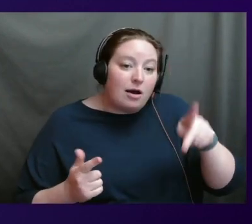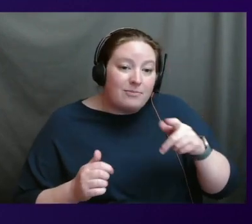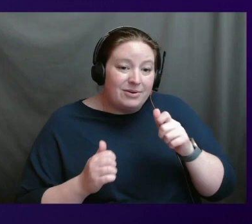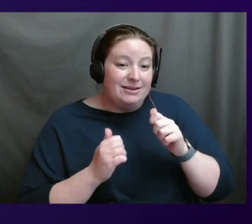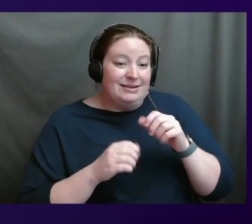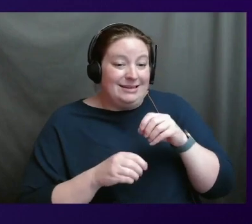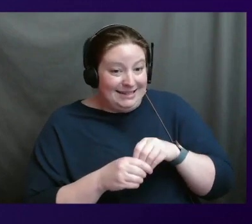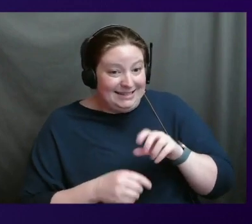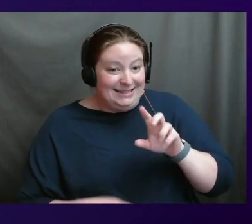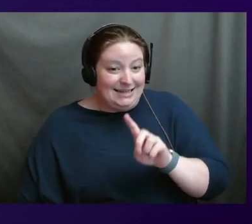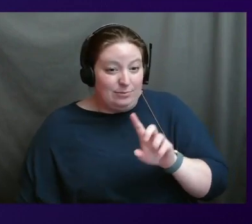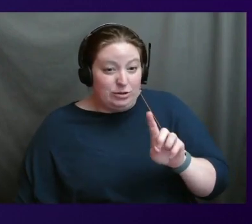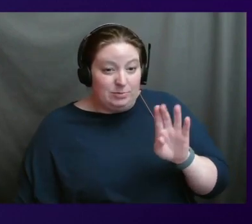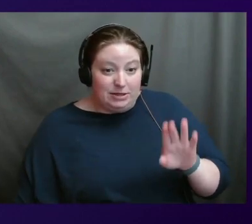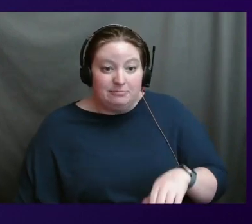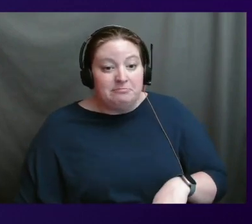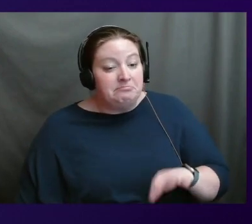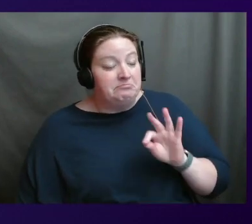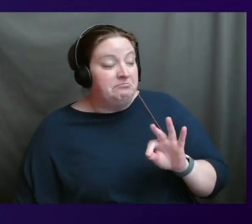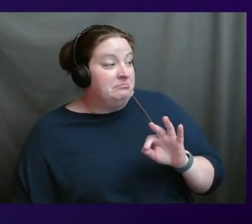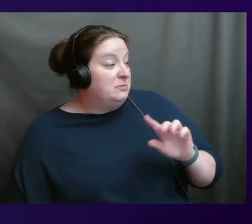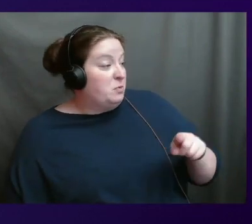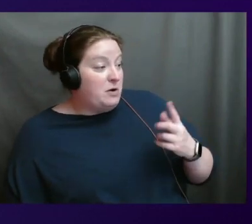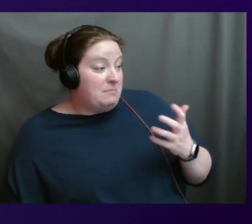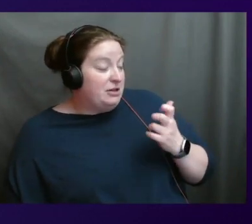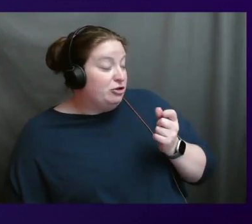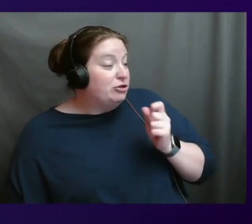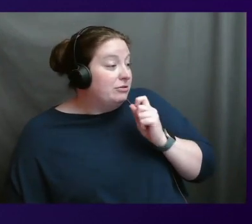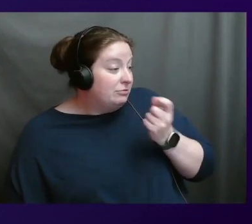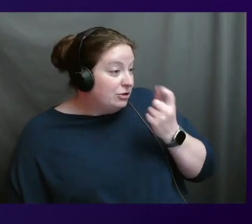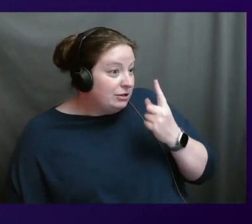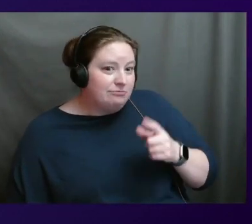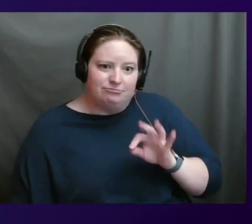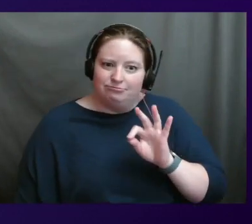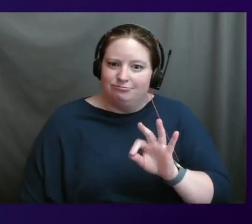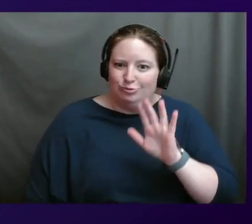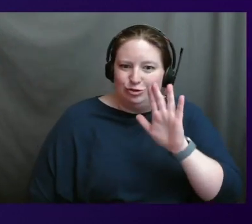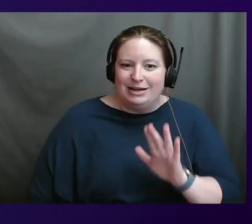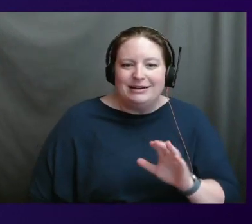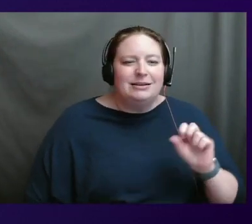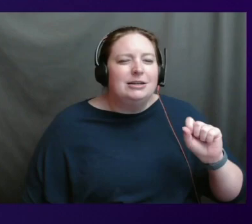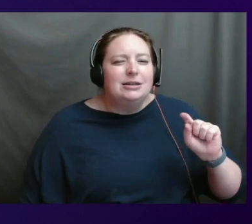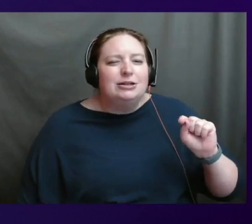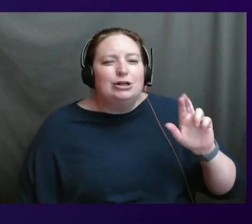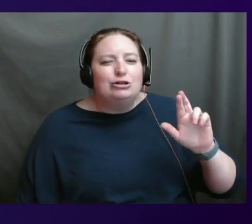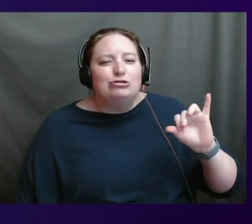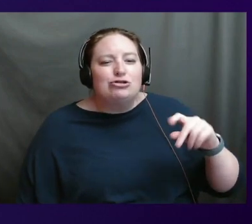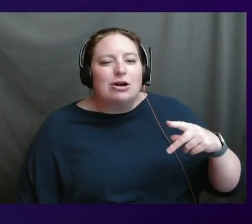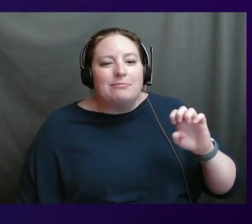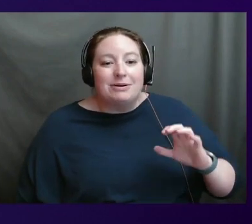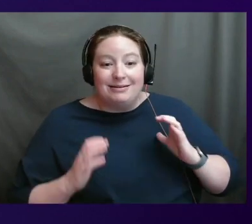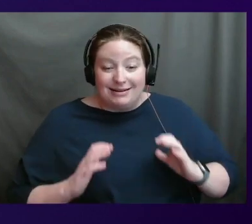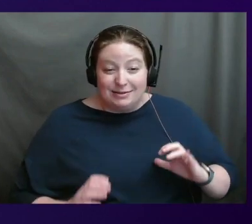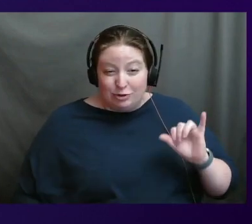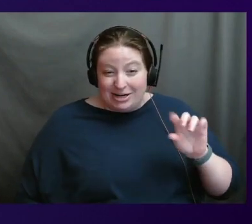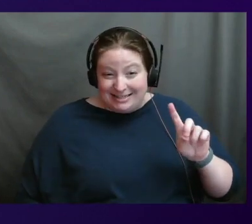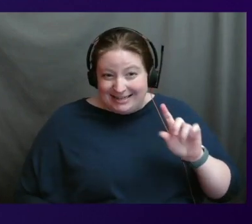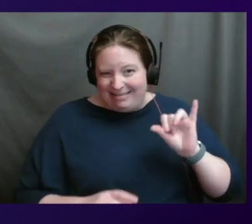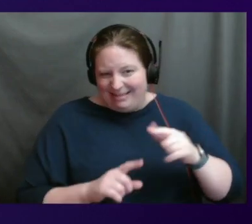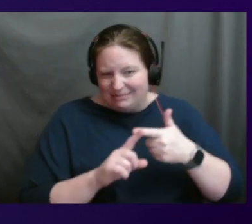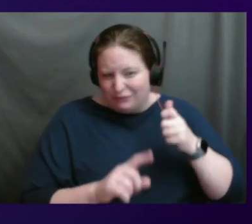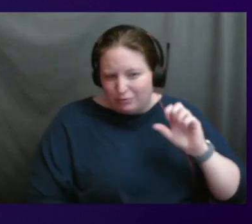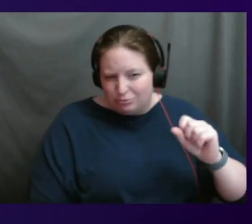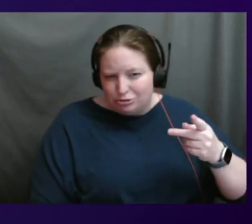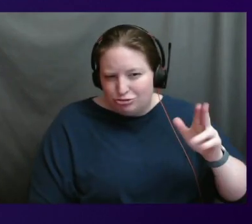sure I understood. Oh, no, yeah, doing great. Then we also have the Stripe customer ID, and this is given to us from Stripe. Oh, interesting. Okay. So that way,